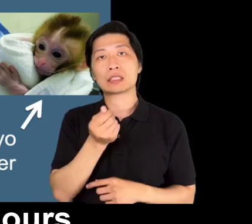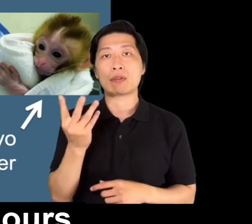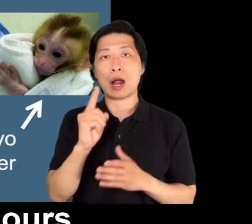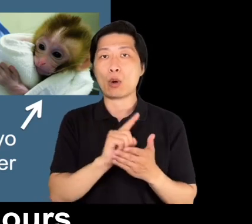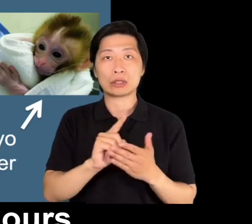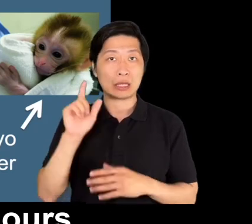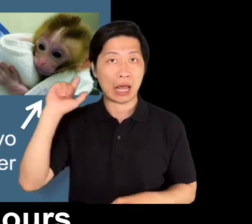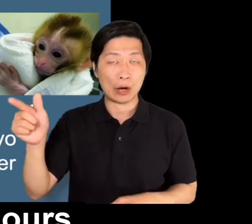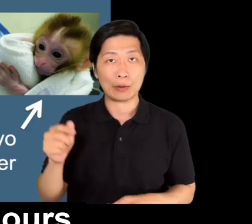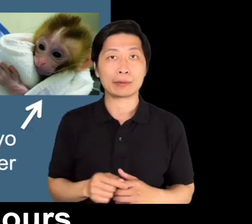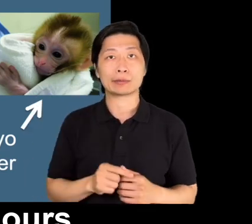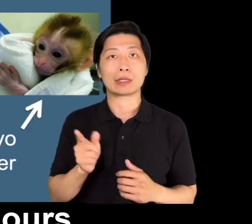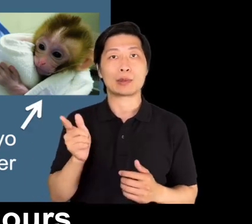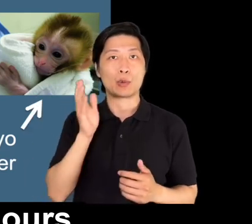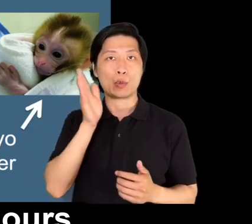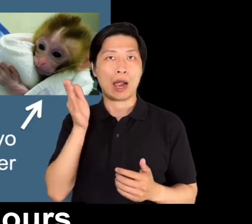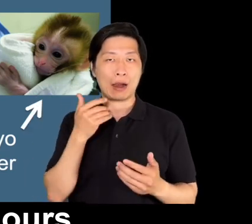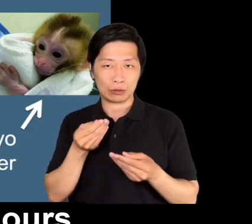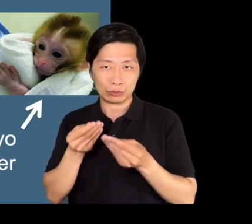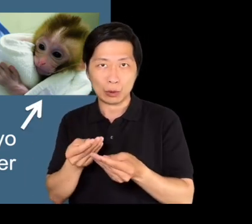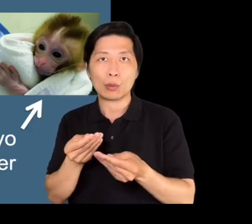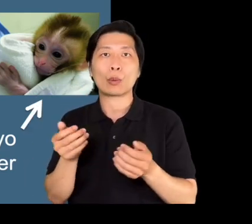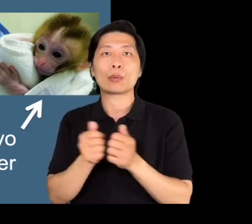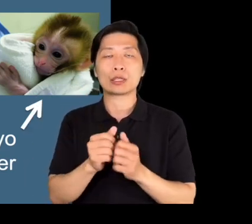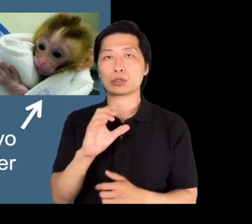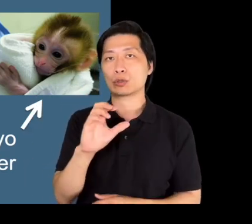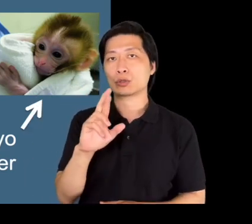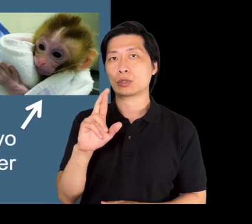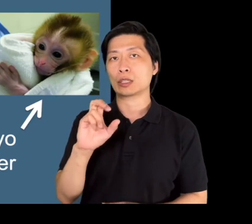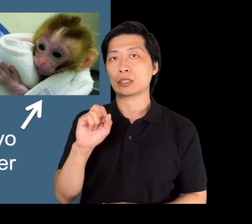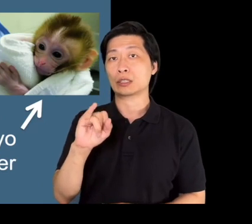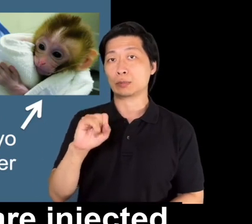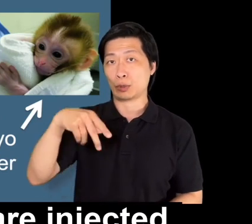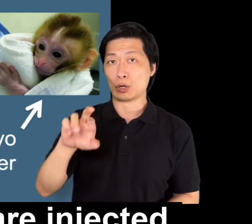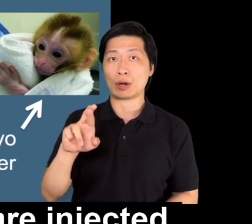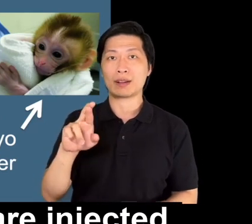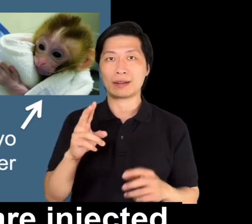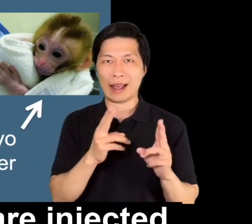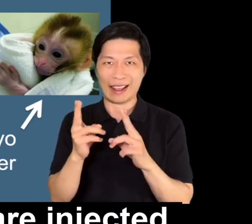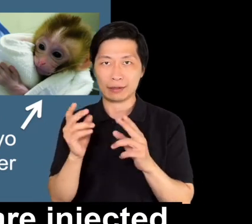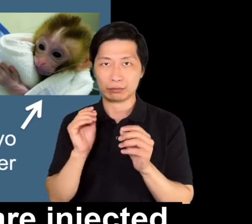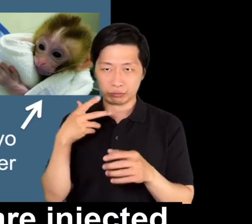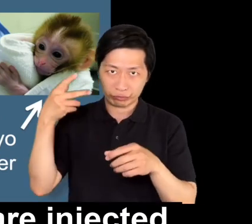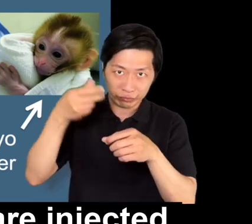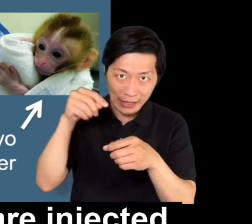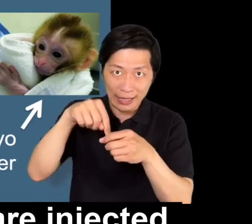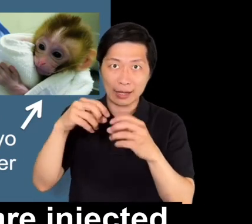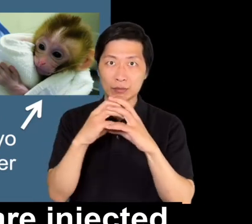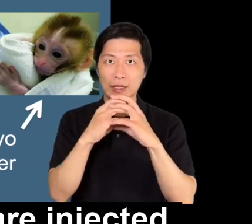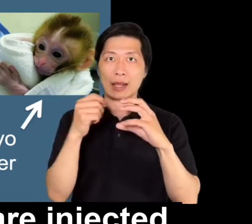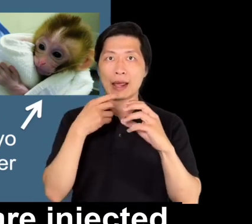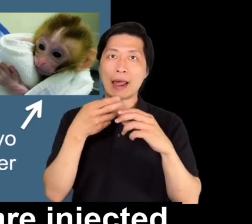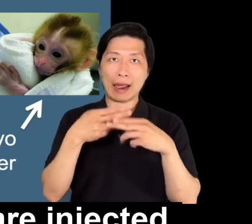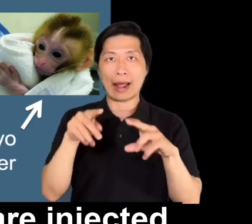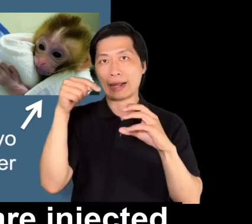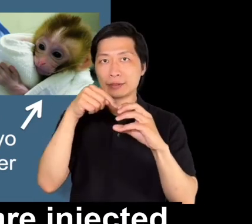with CRISPR editing. So CRISPR agents are injected into the fertilized egg. And about